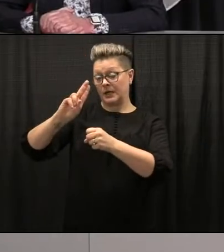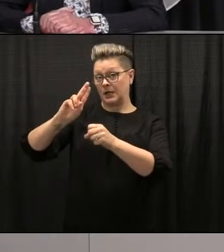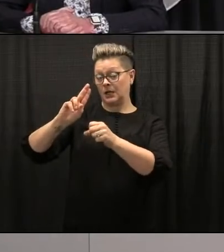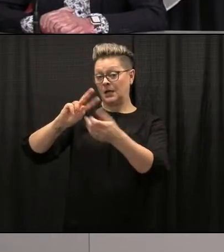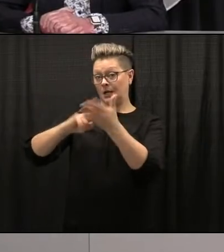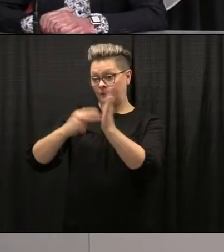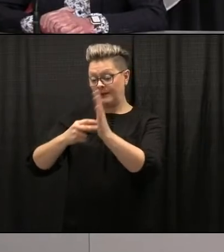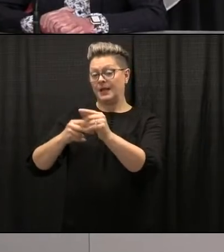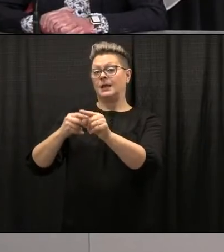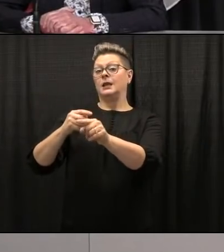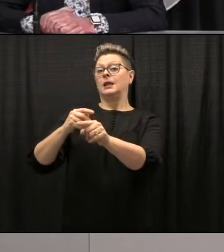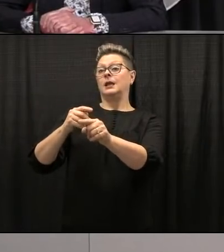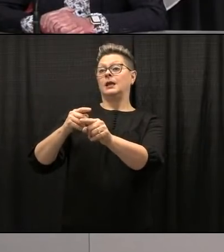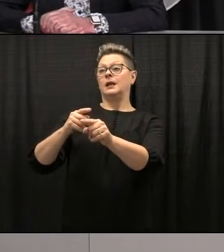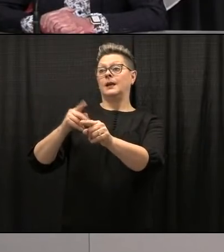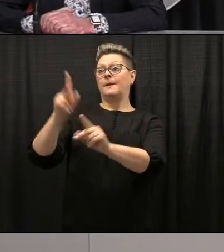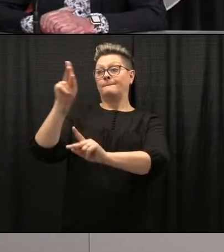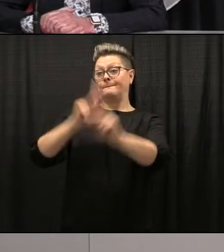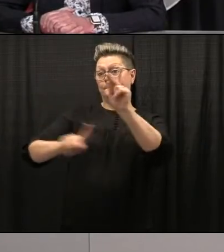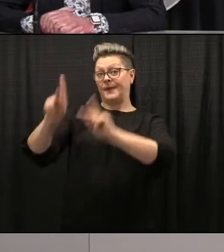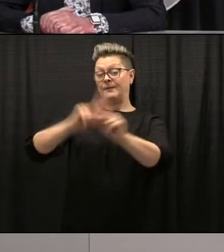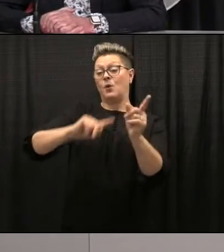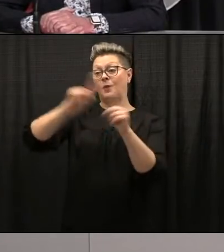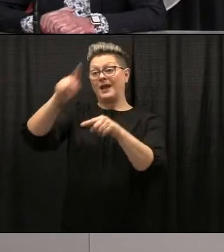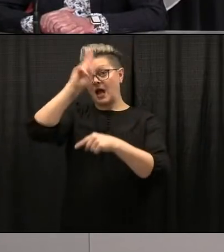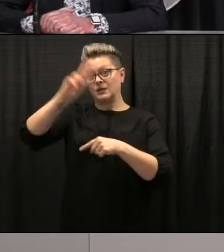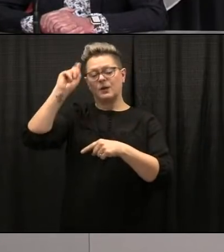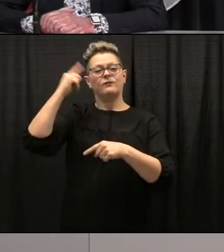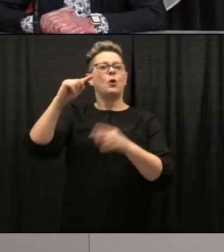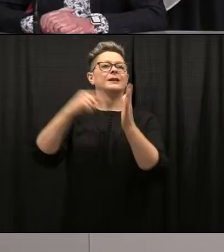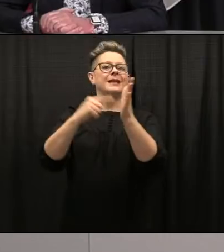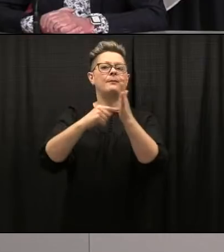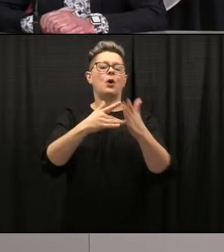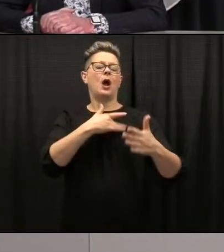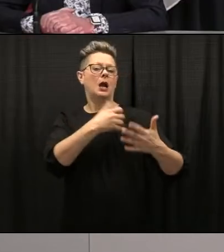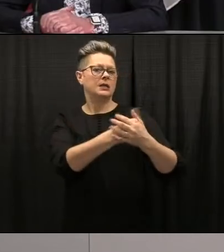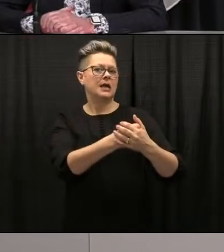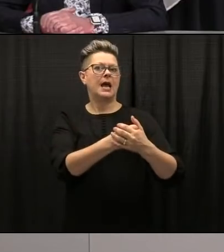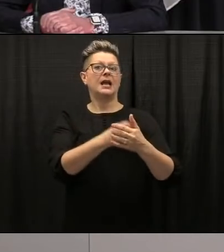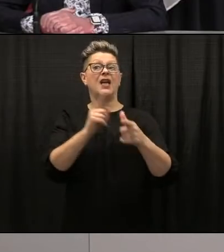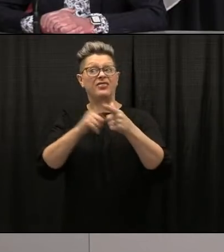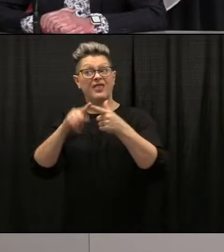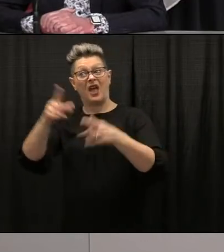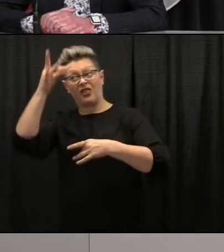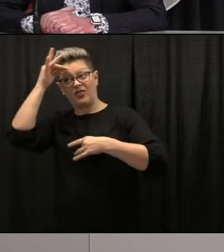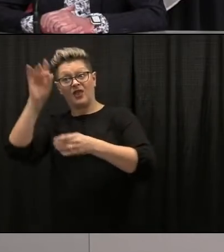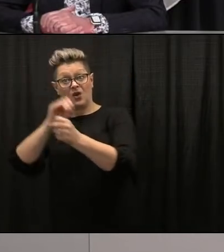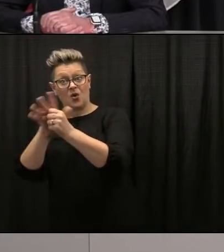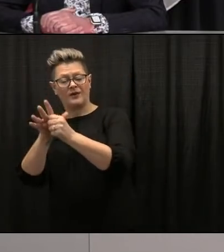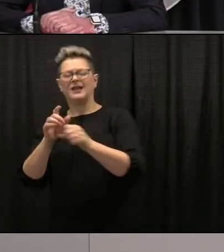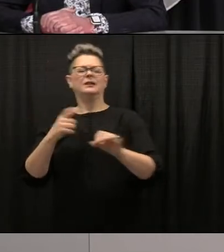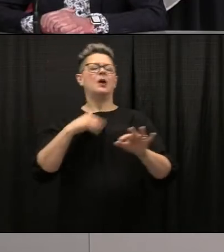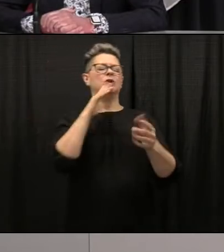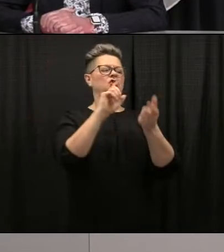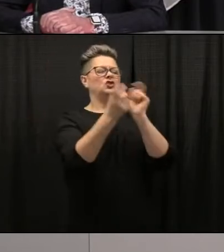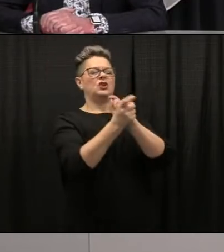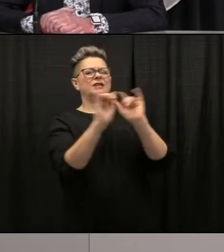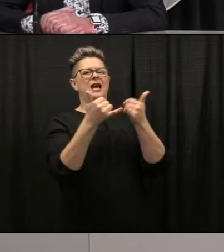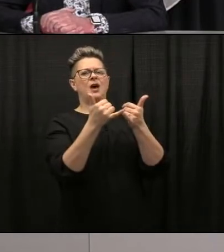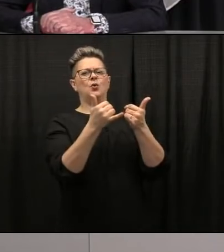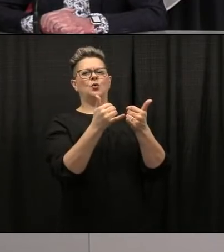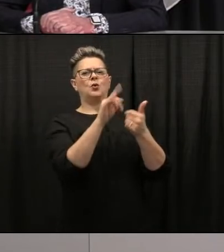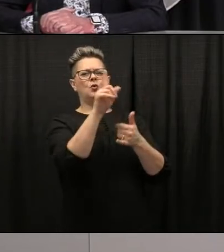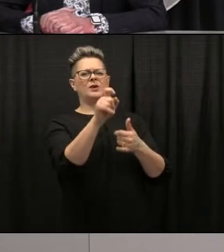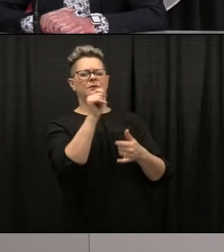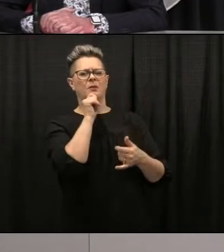of COVID but are not in hospital because of COVID? Sorry, let me rephrase this in a clearer way. How many people in hospital right now